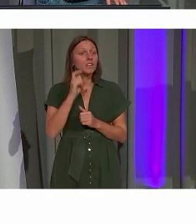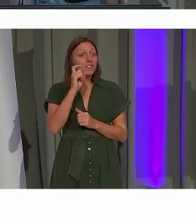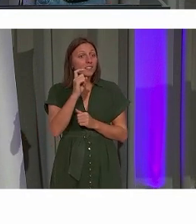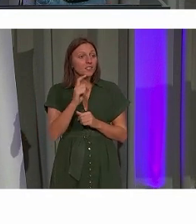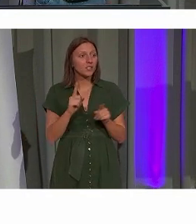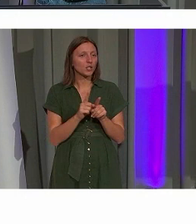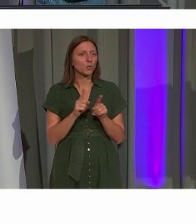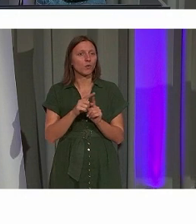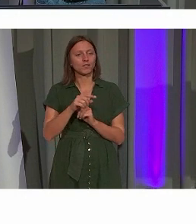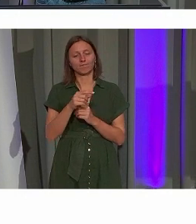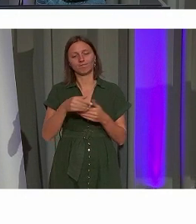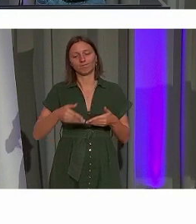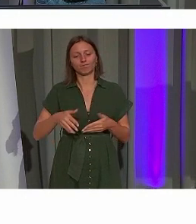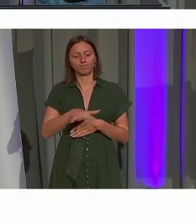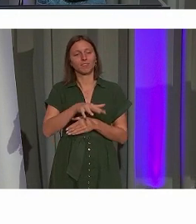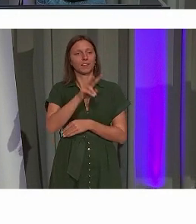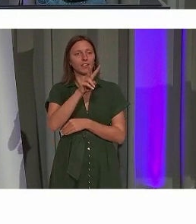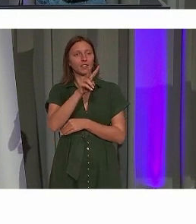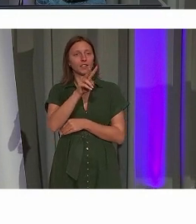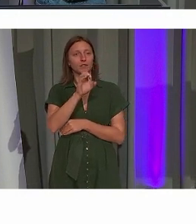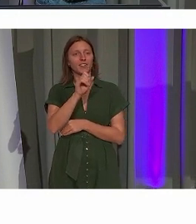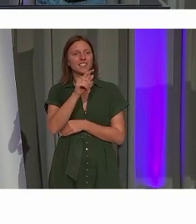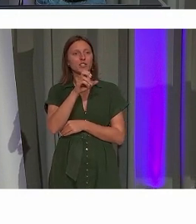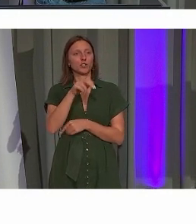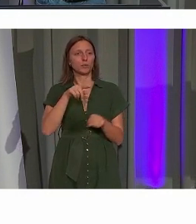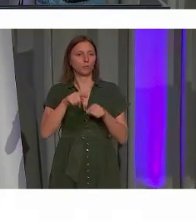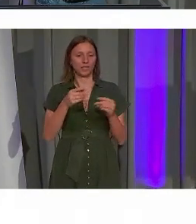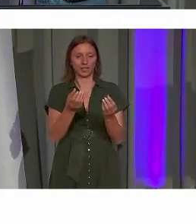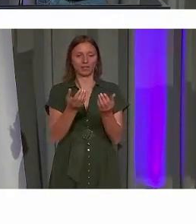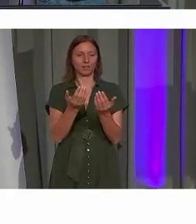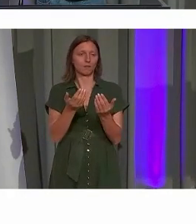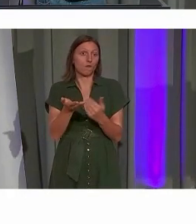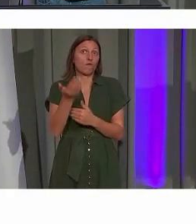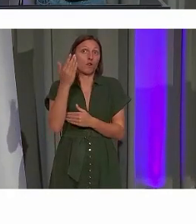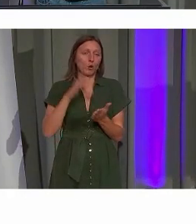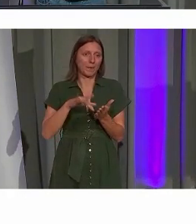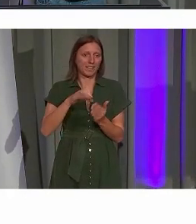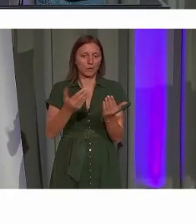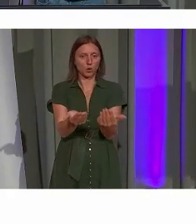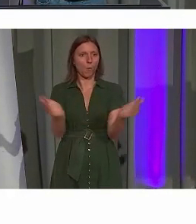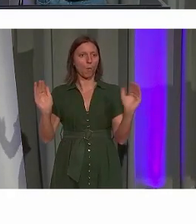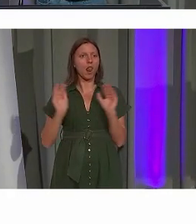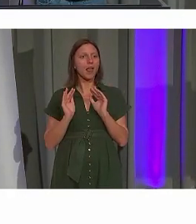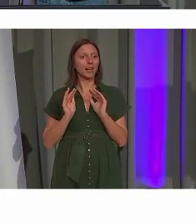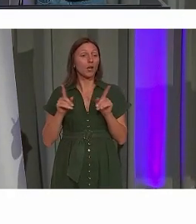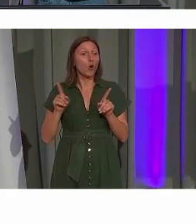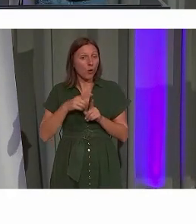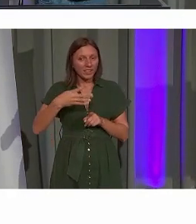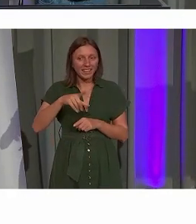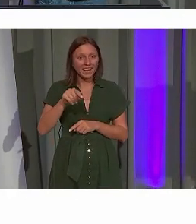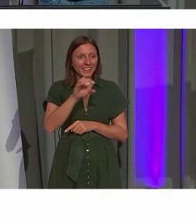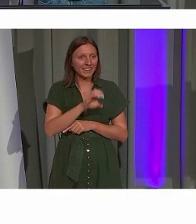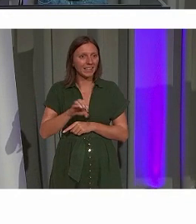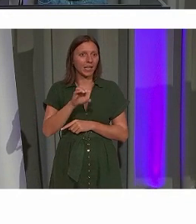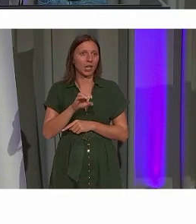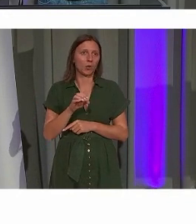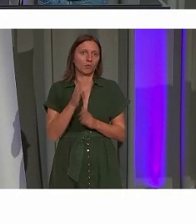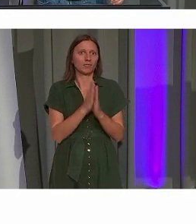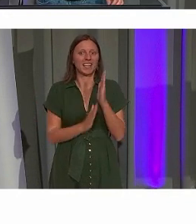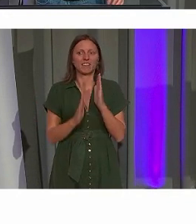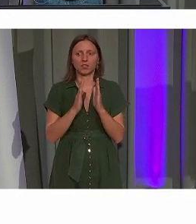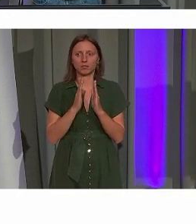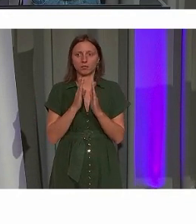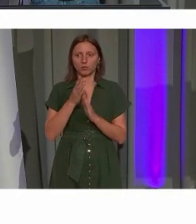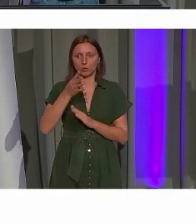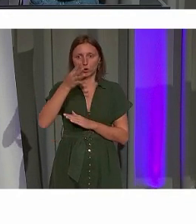cultural heritage values are also part of it. So these were also in